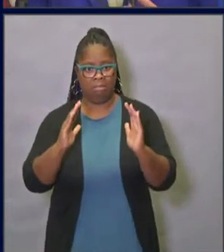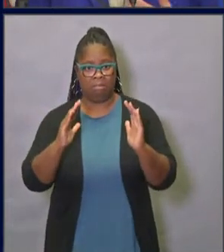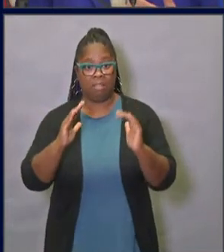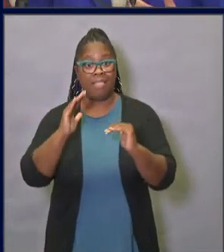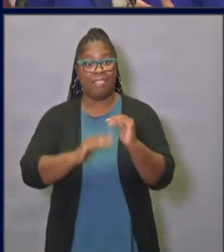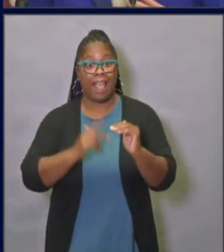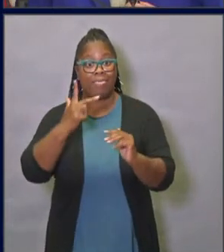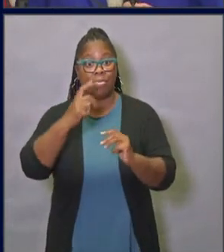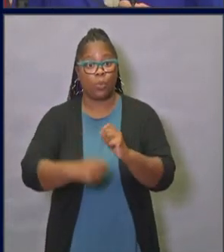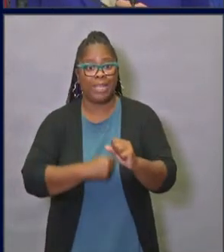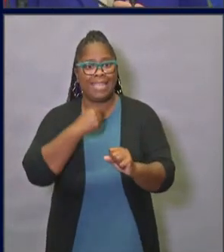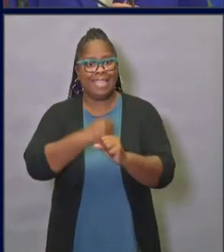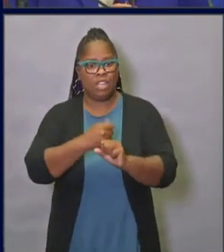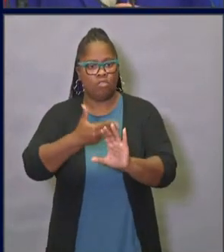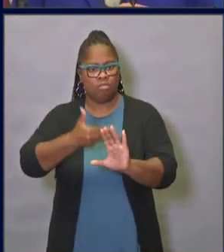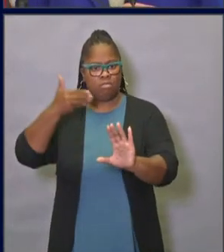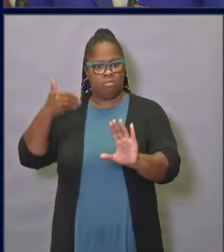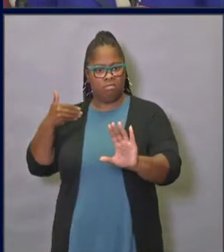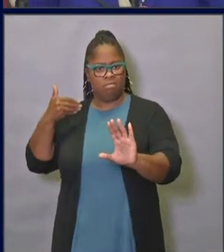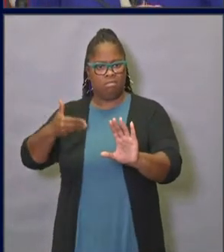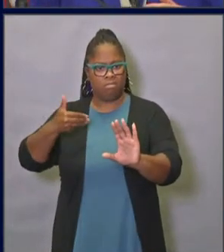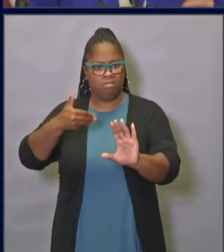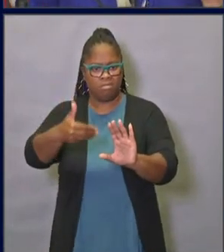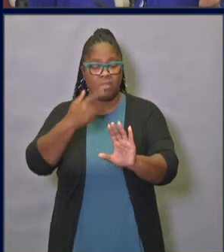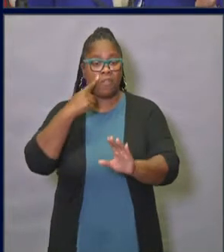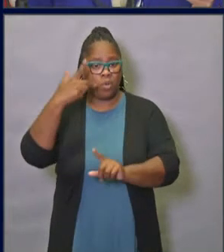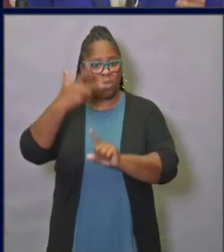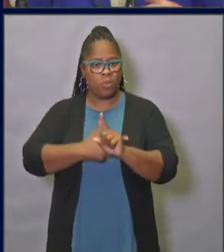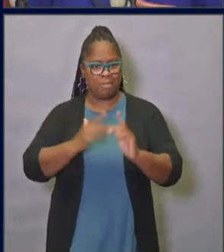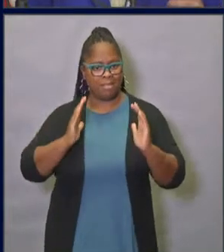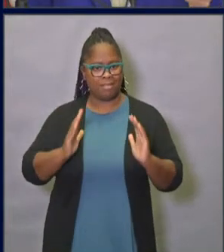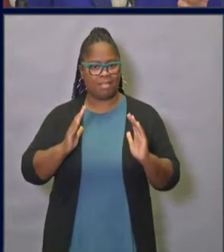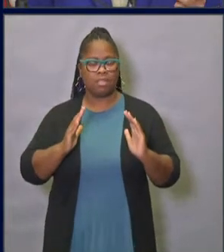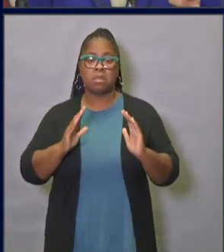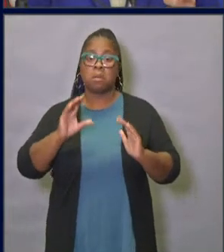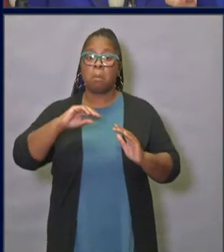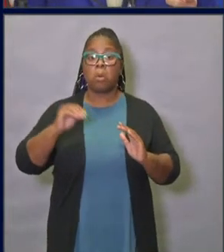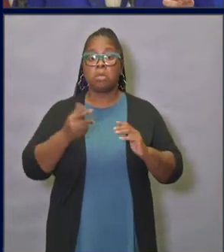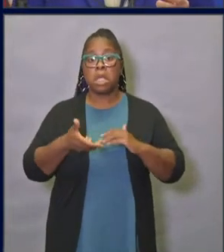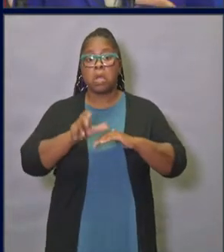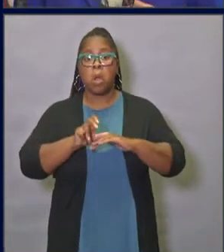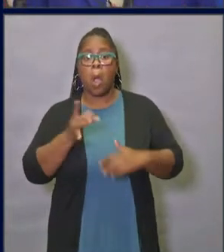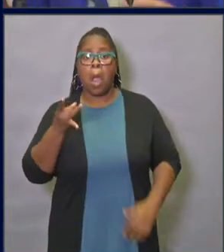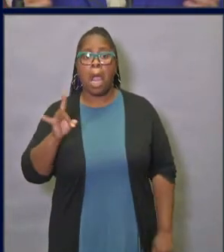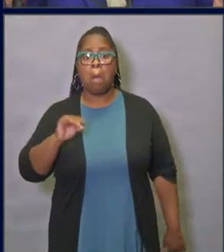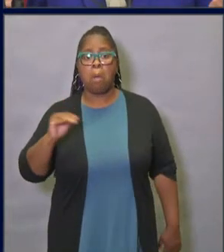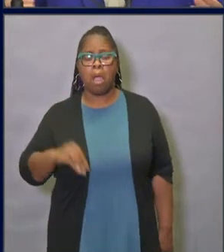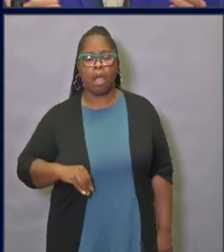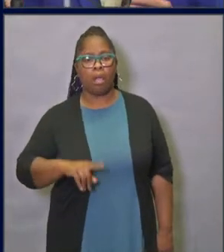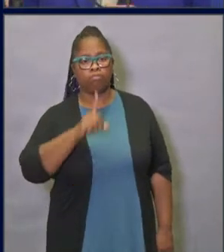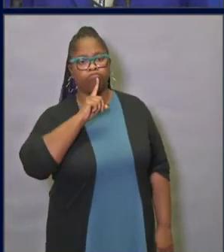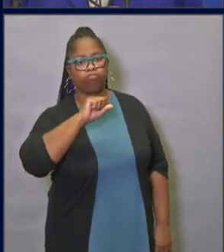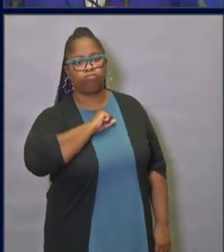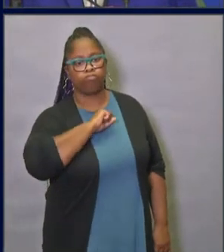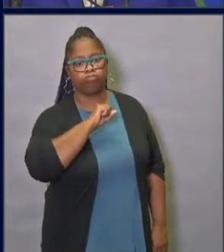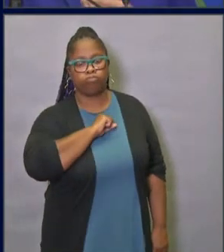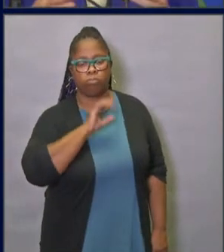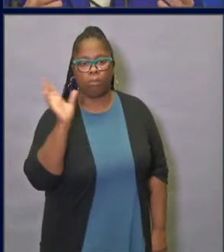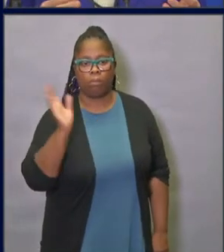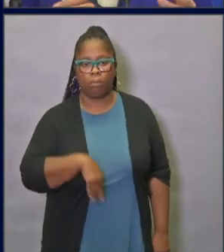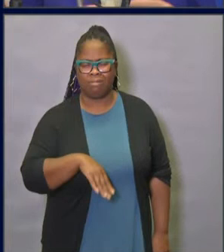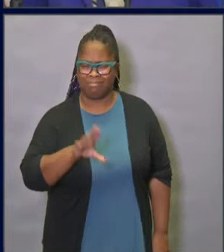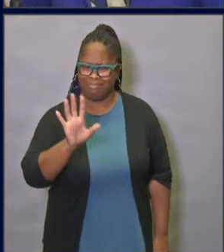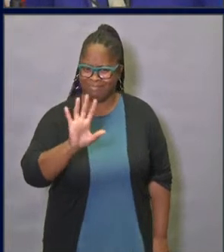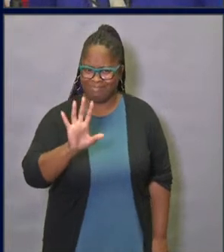3 years for the same months. And while the percent increases, they may sound small, if you look at the